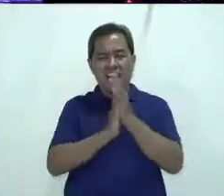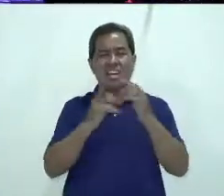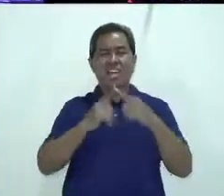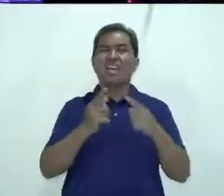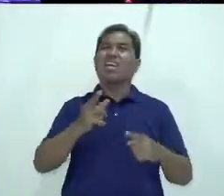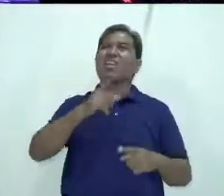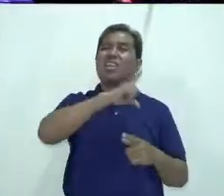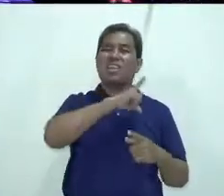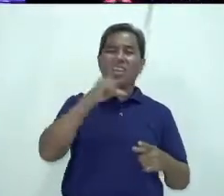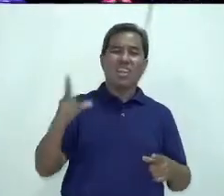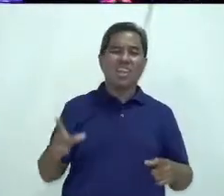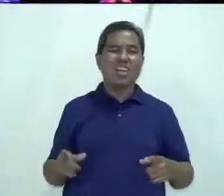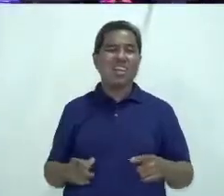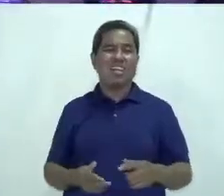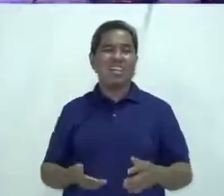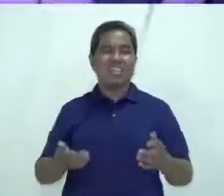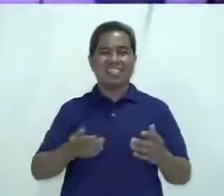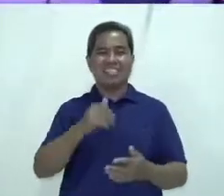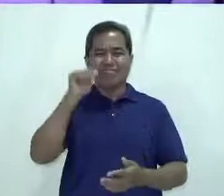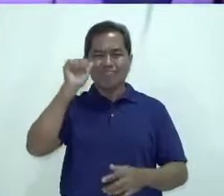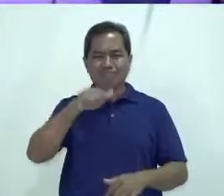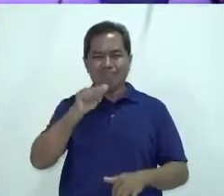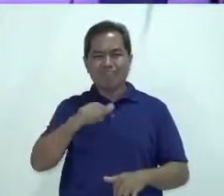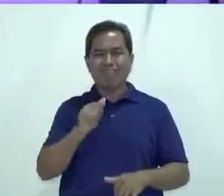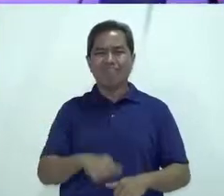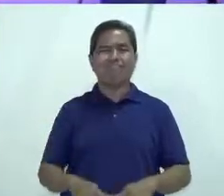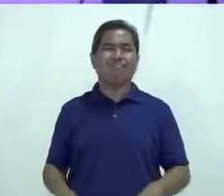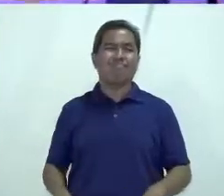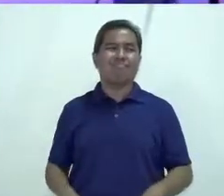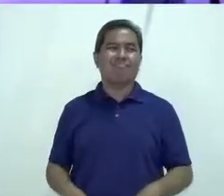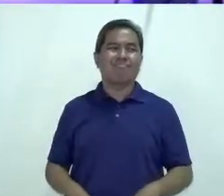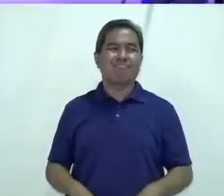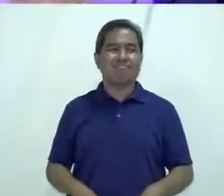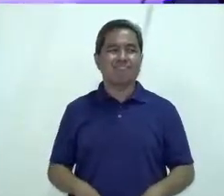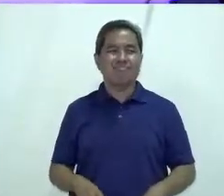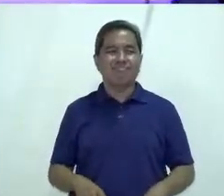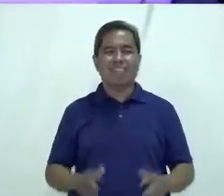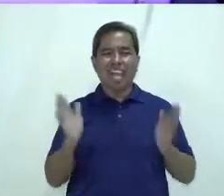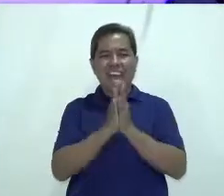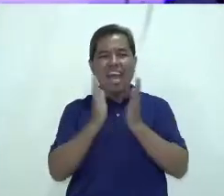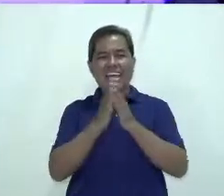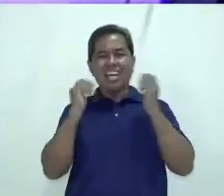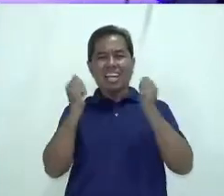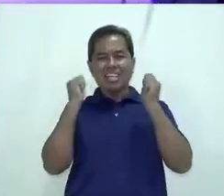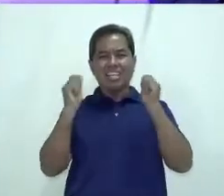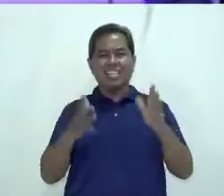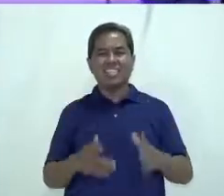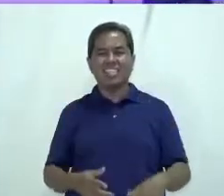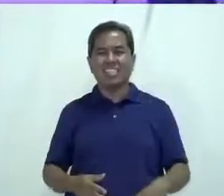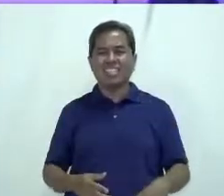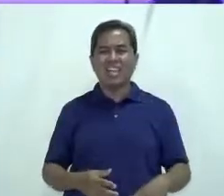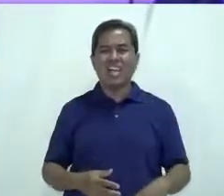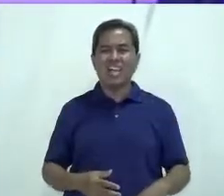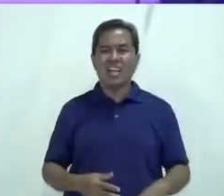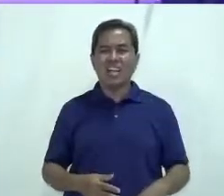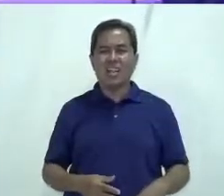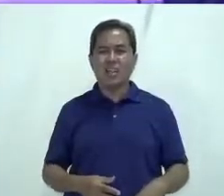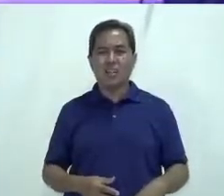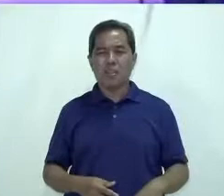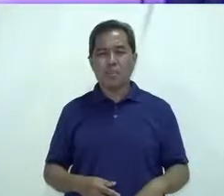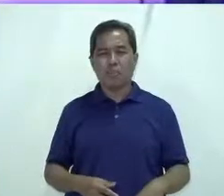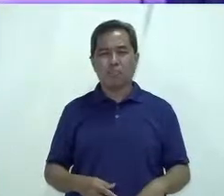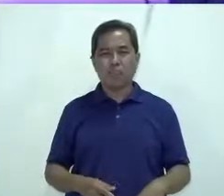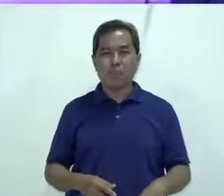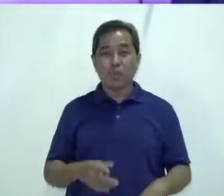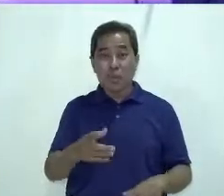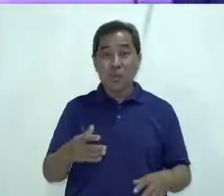Church. Yes, yes, yes, yes. Hallelujah. So before you take your seat, those people who are here